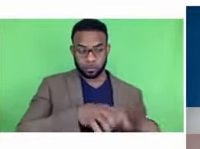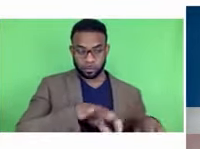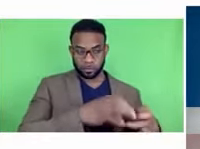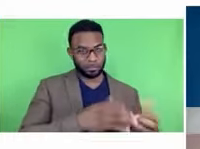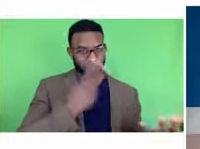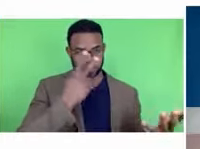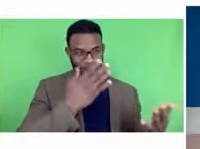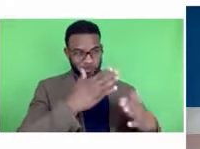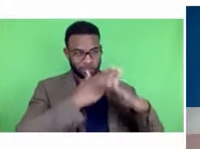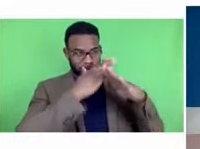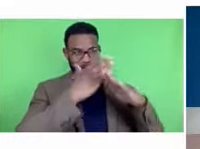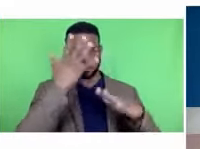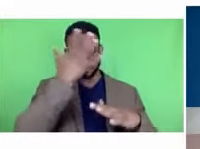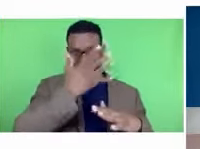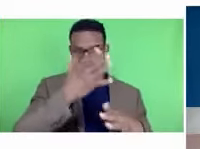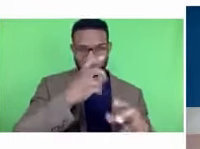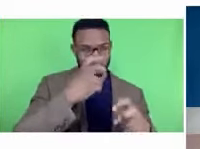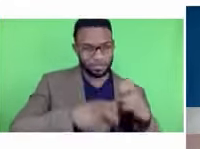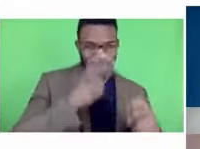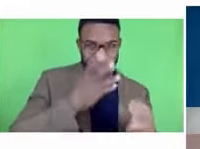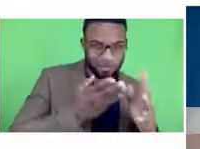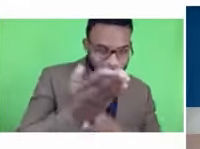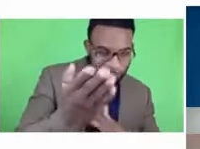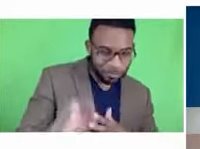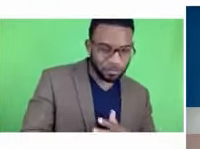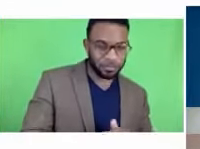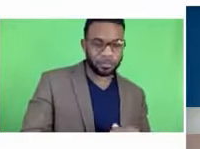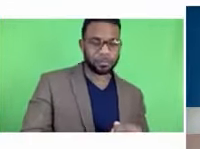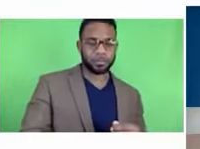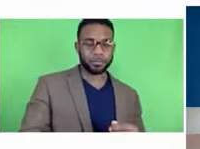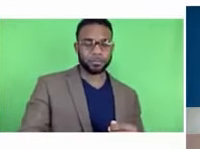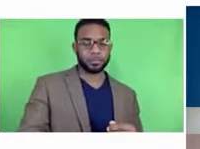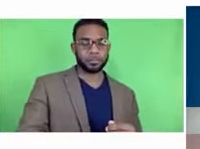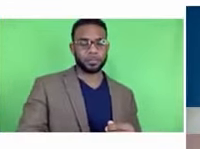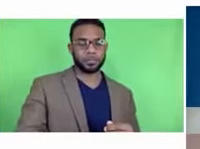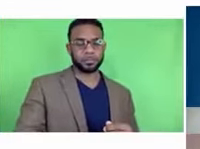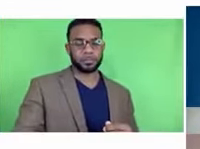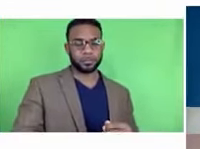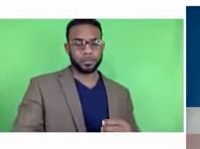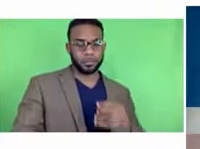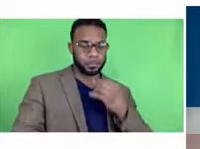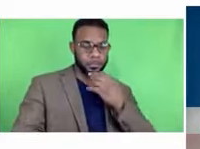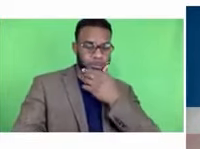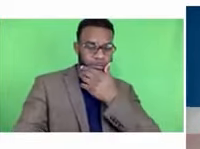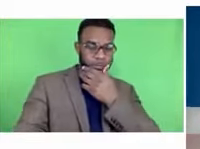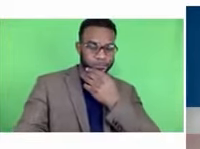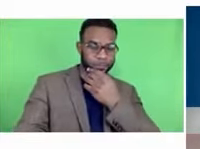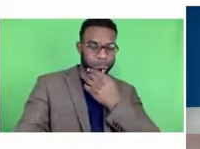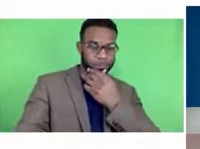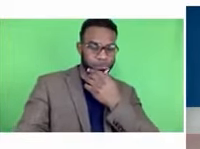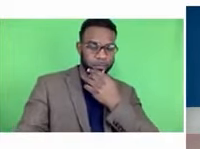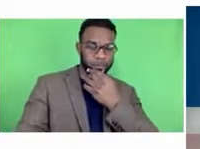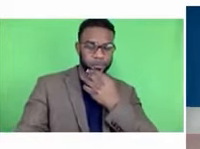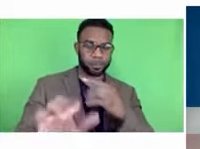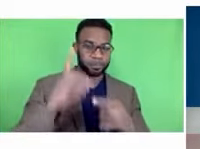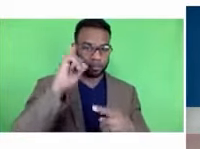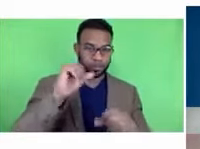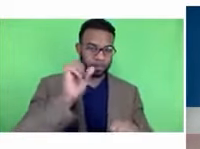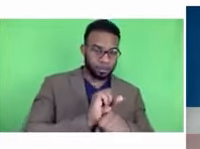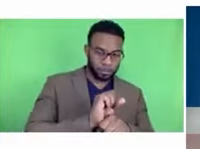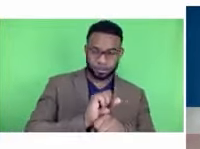Mm-hmm. That's difficult. Yeah, and very similar to people looking at jobs and thinking, I can't do this, I can't do that,